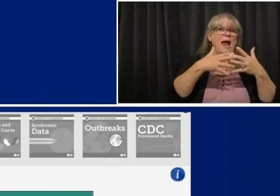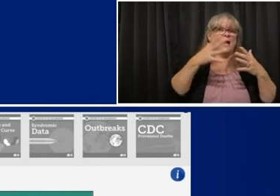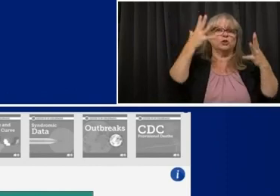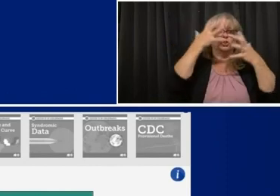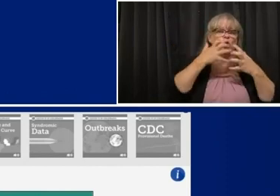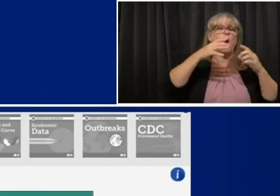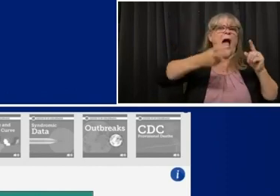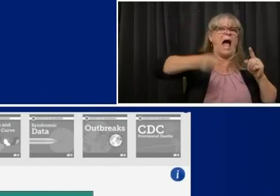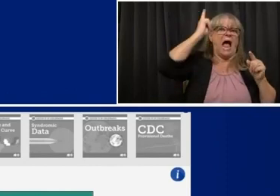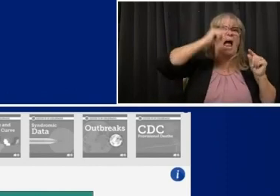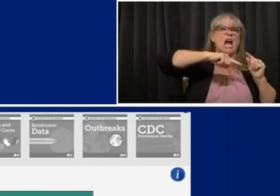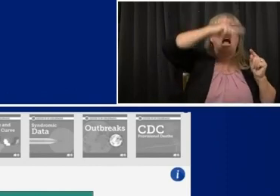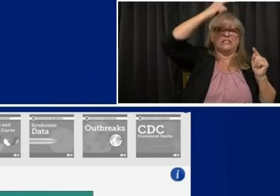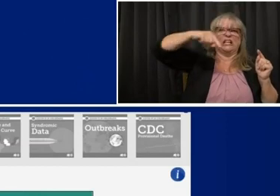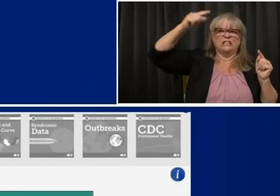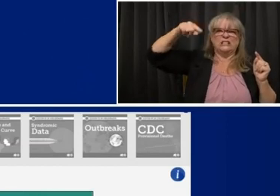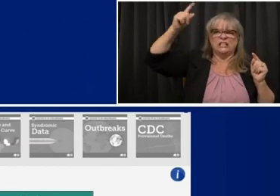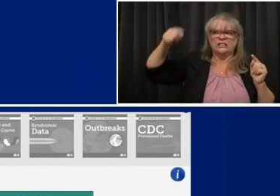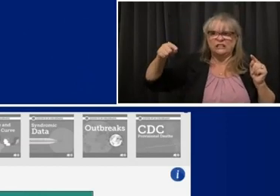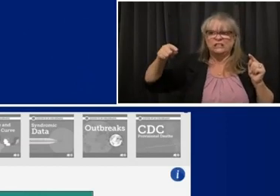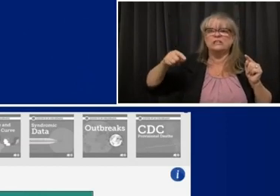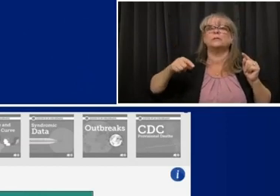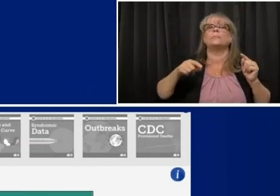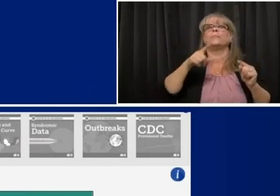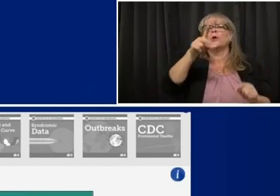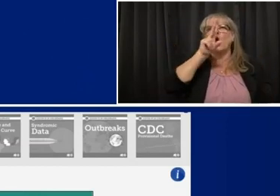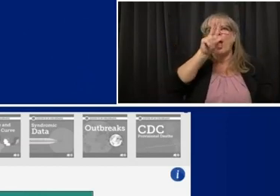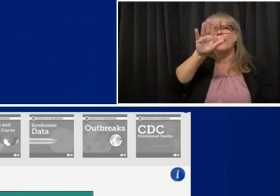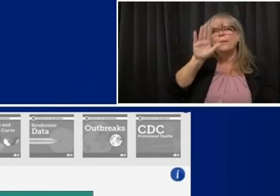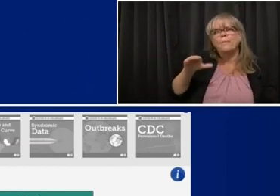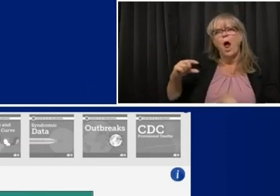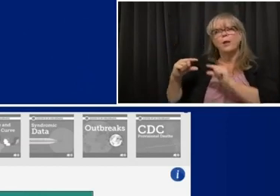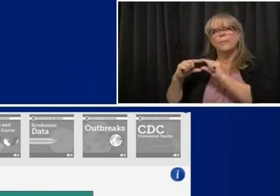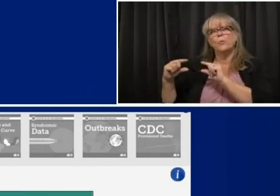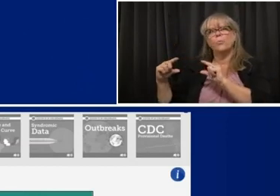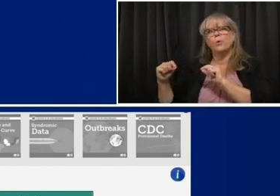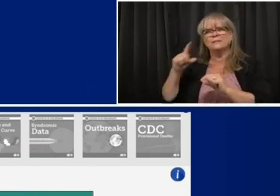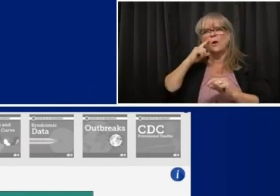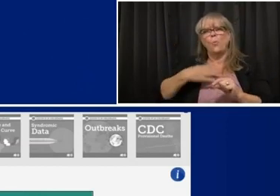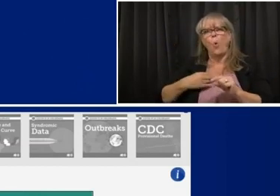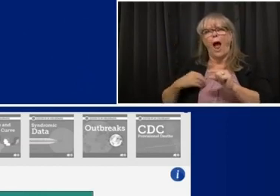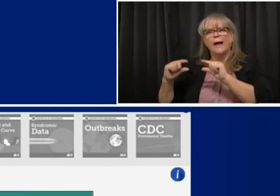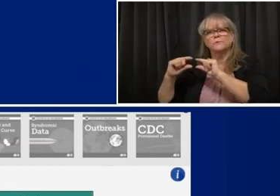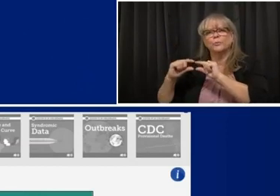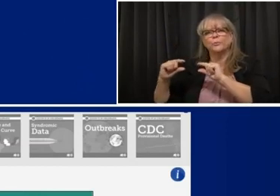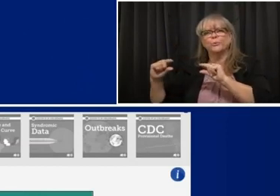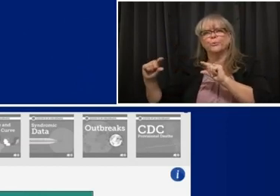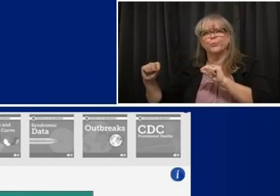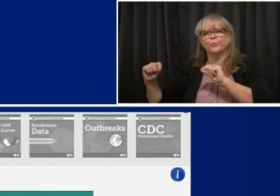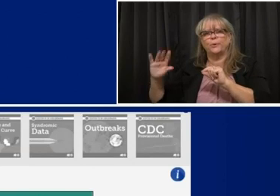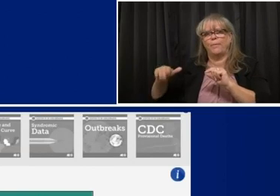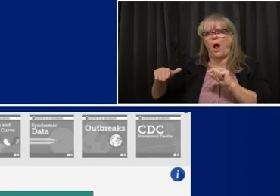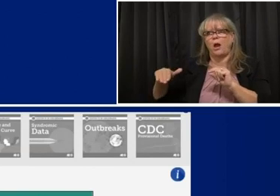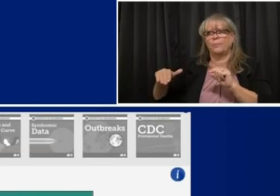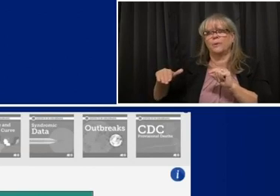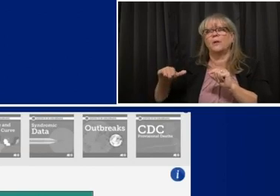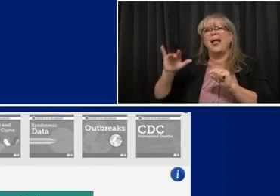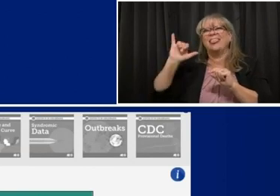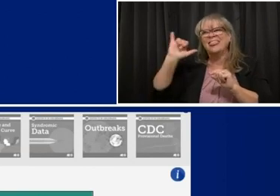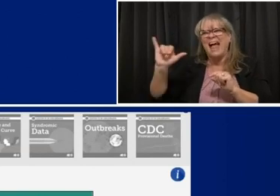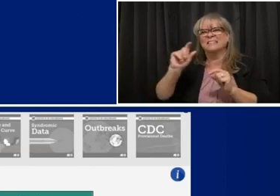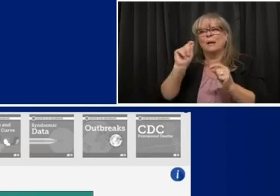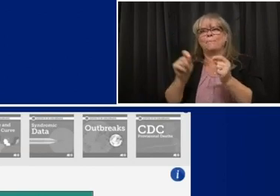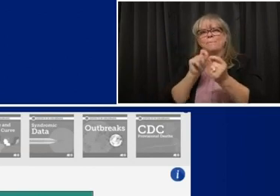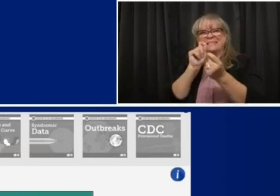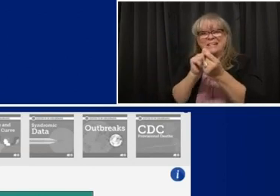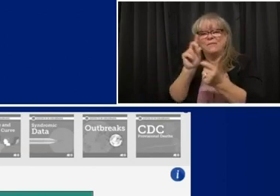right-hand corner that there's a little white box that appears. So for this figure, I was hovering over a certain data point. And so for all of these visualizations, you